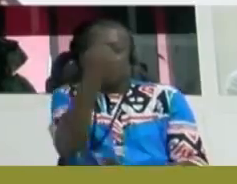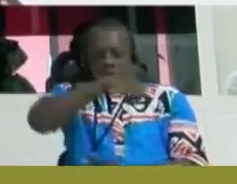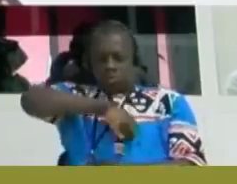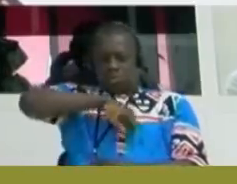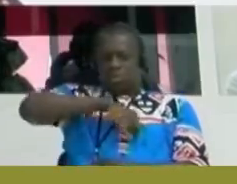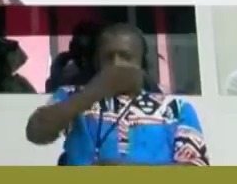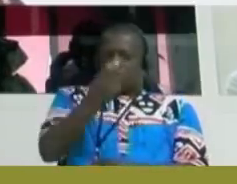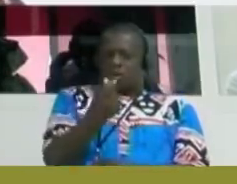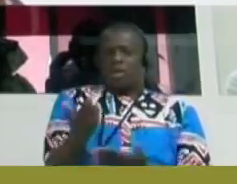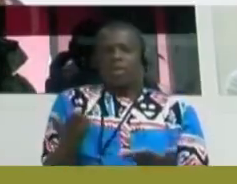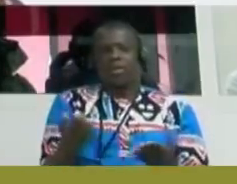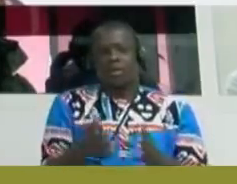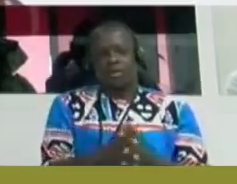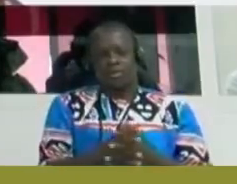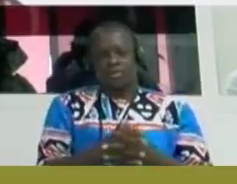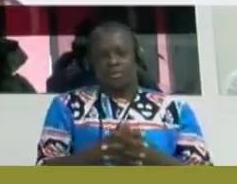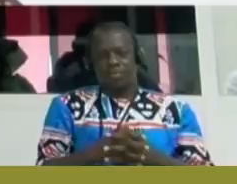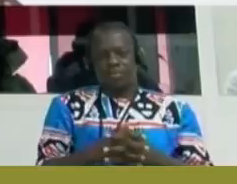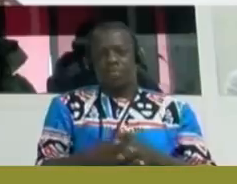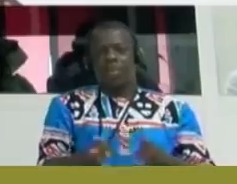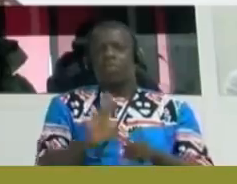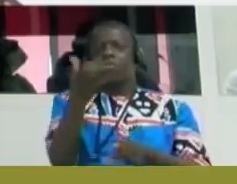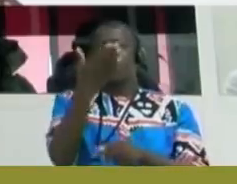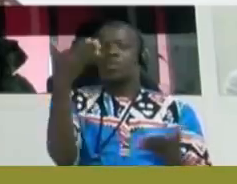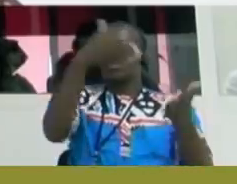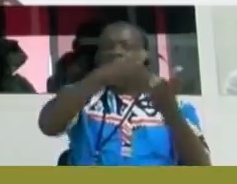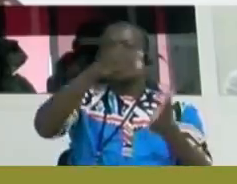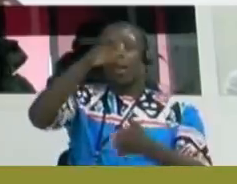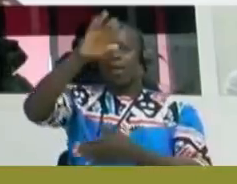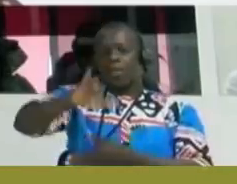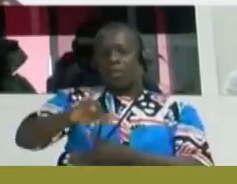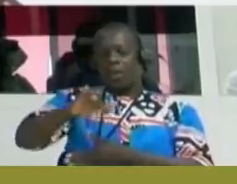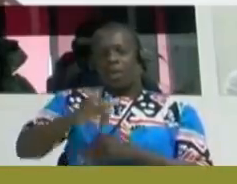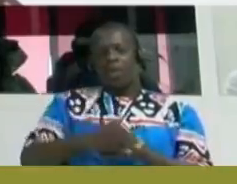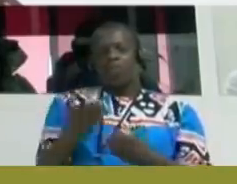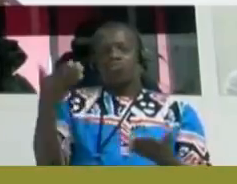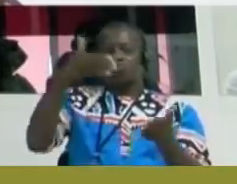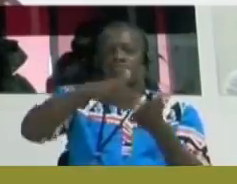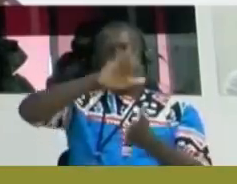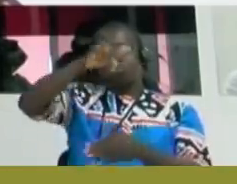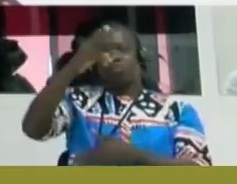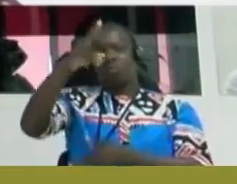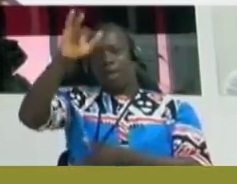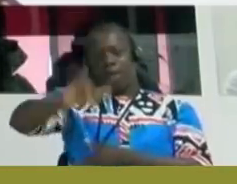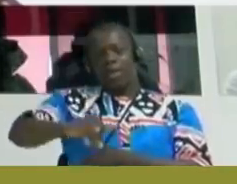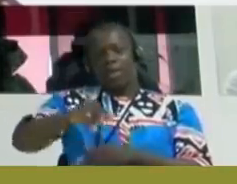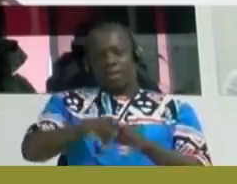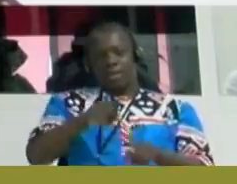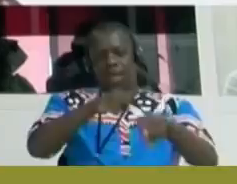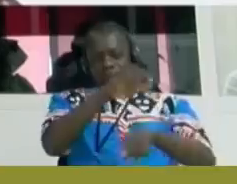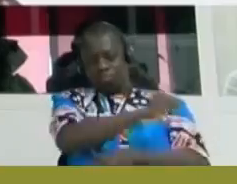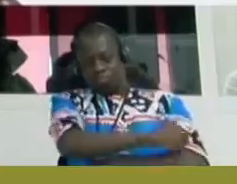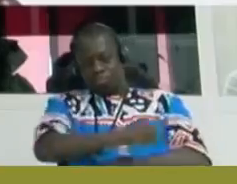It's his money. I went there since May. For July, take over time. Up to July, the time that